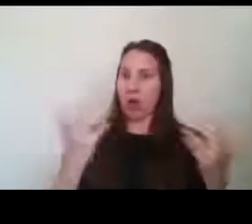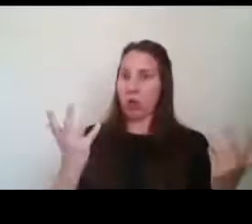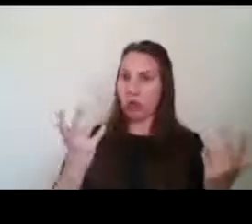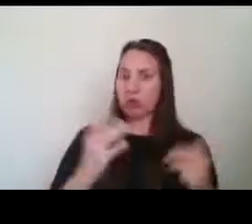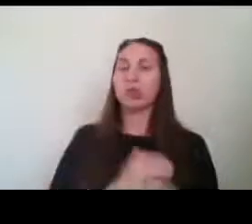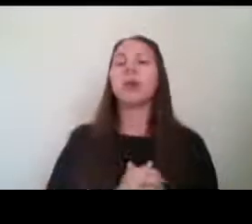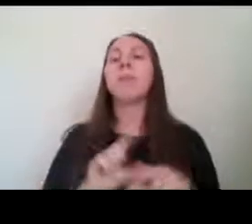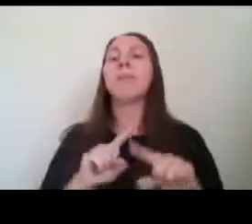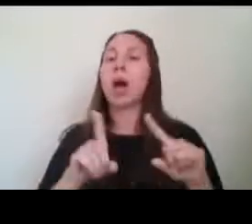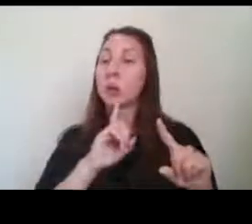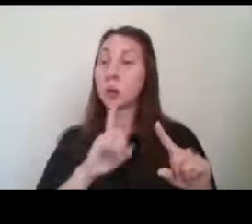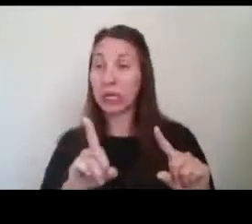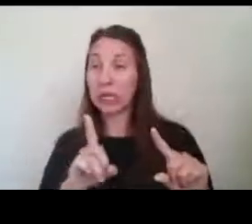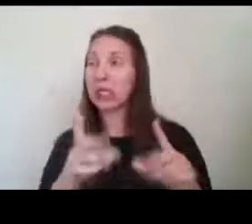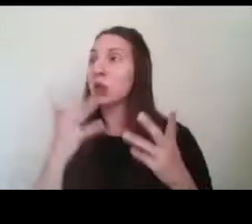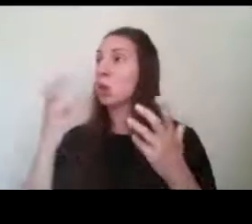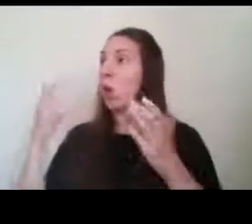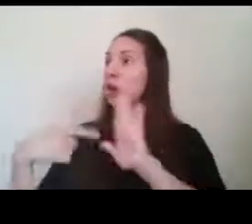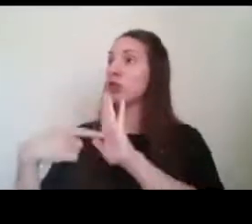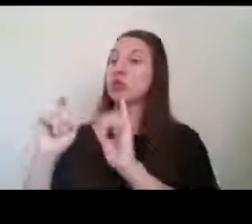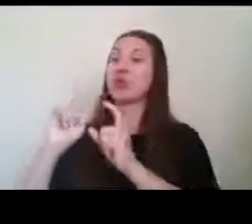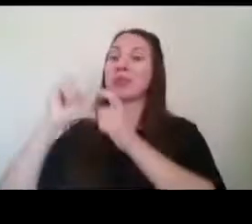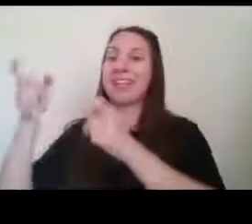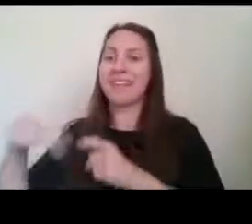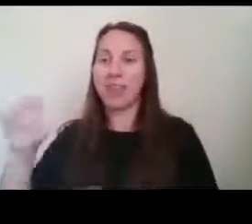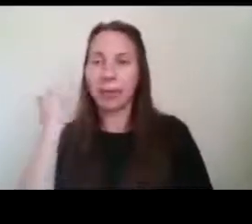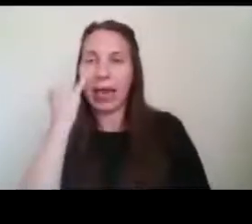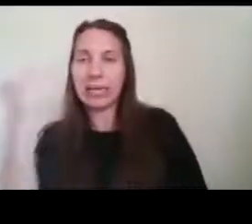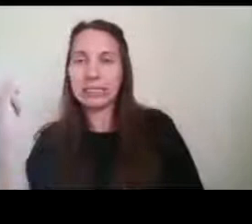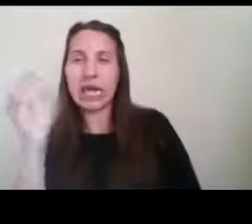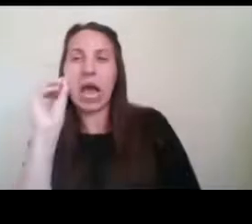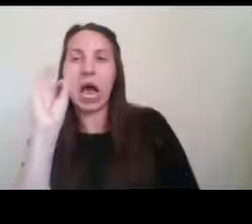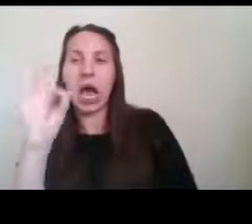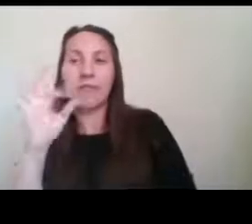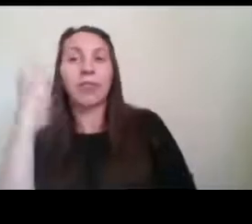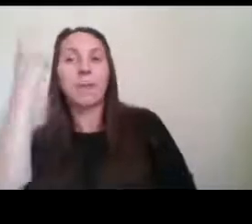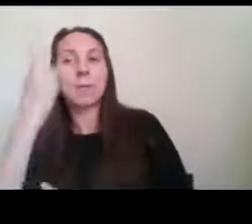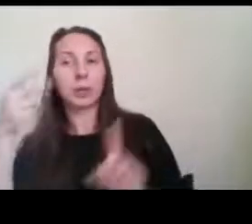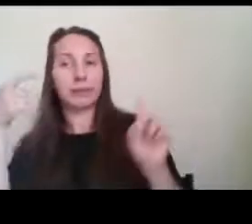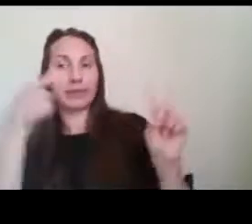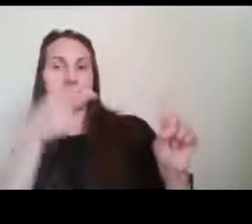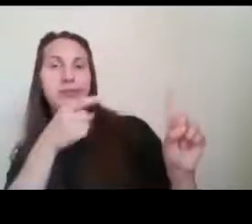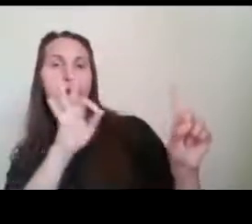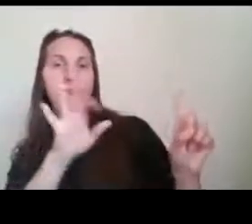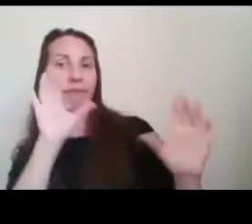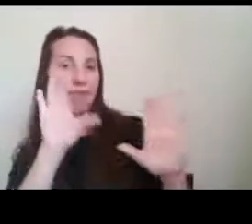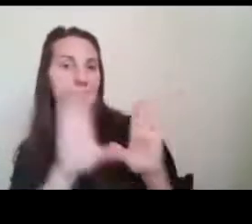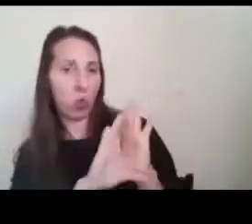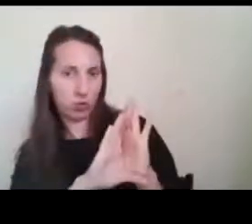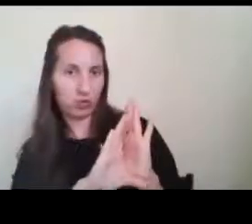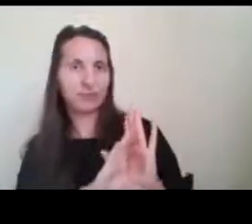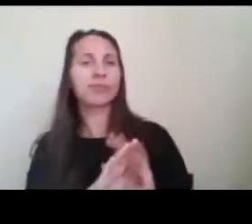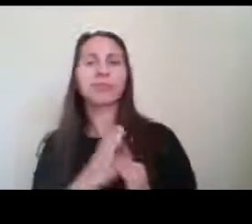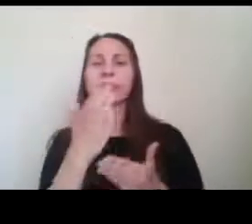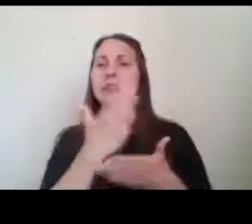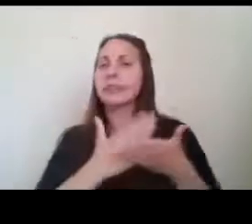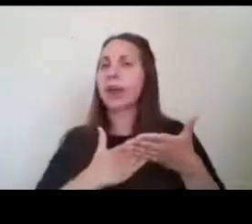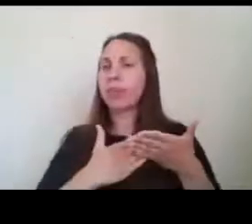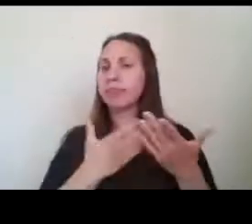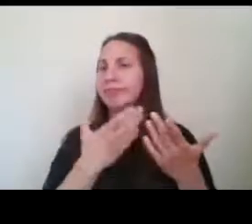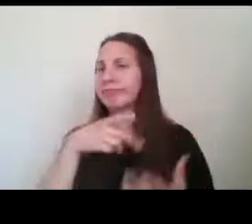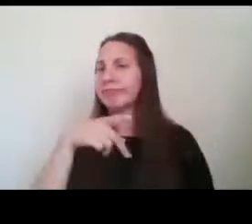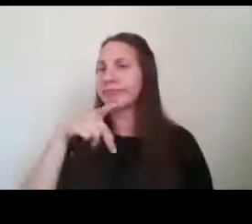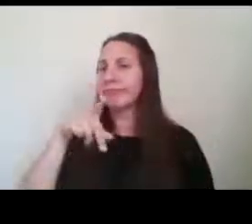want to give them an idea of the purpose of the photo. And these are some platforms that I'm just going to describe